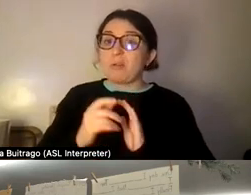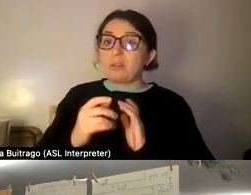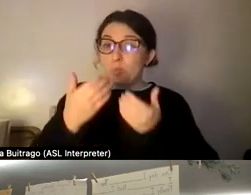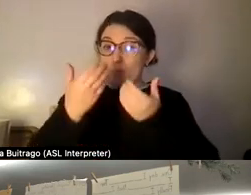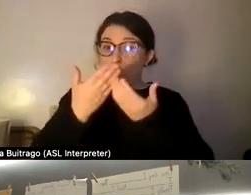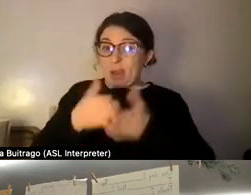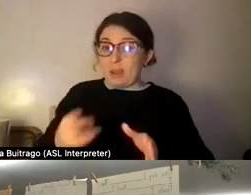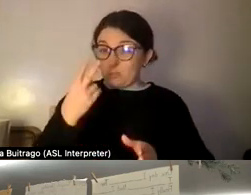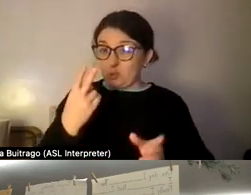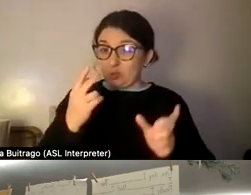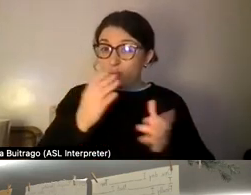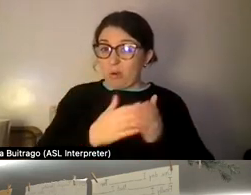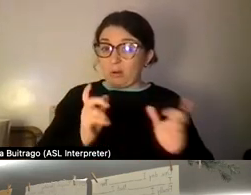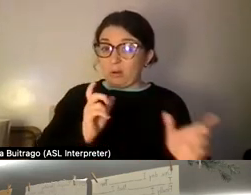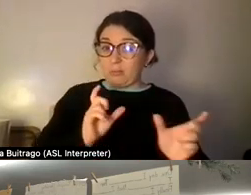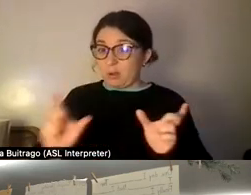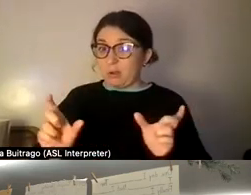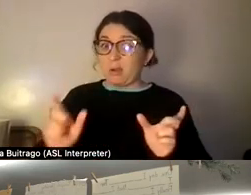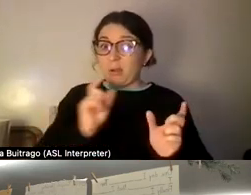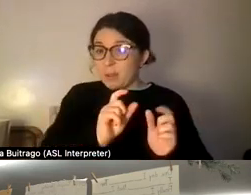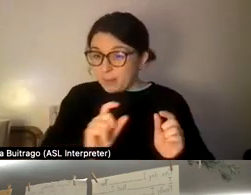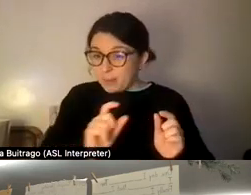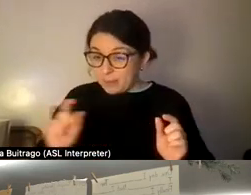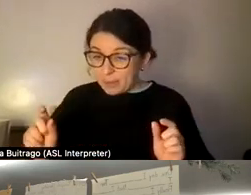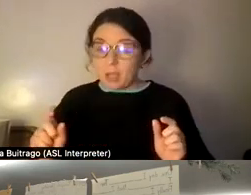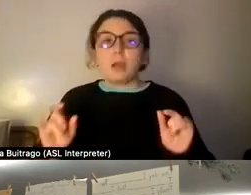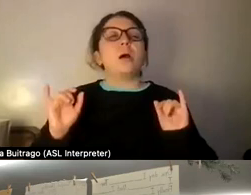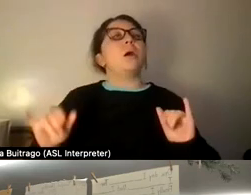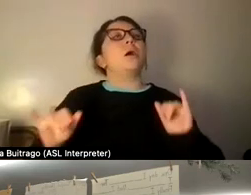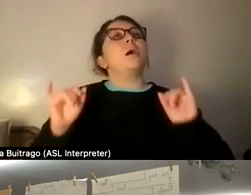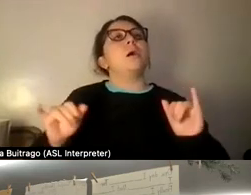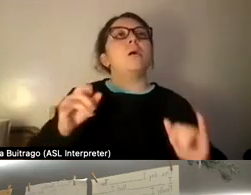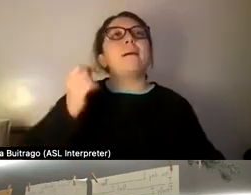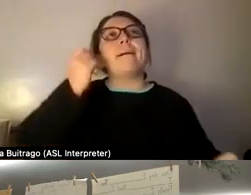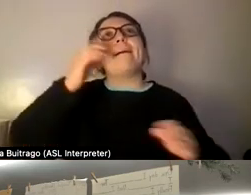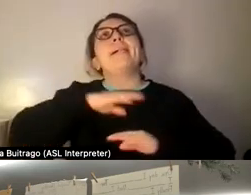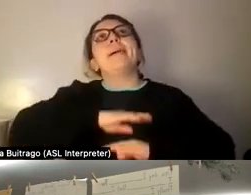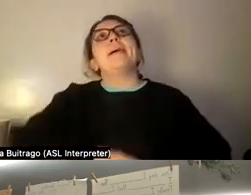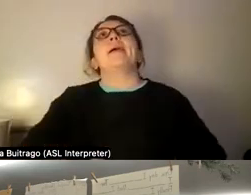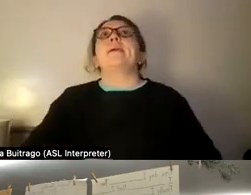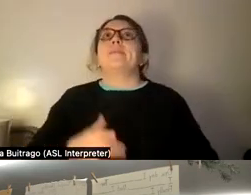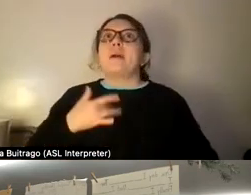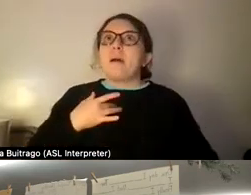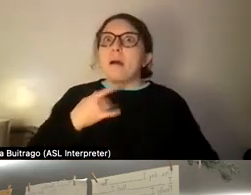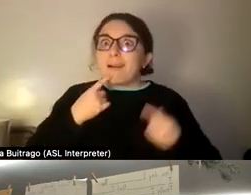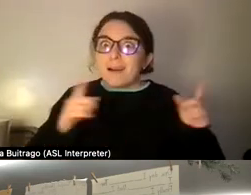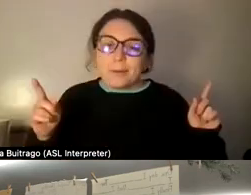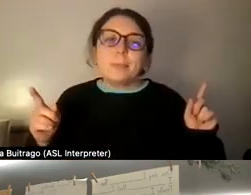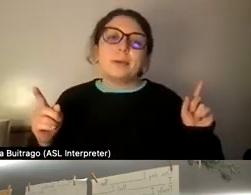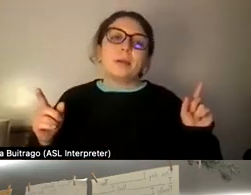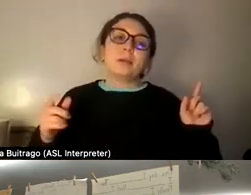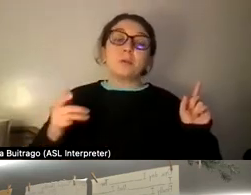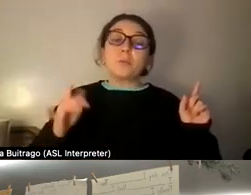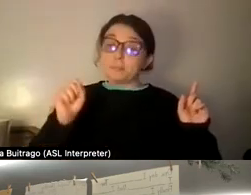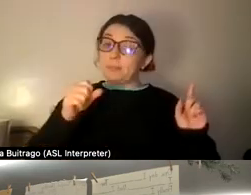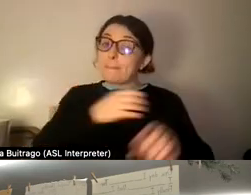spell. You know all the sounds. It's like this relief and this sense of accomplishment. And so it is really empowering for them